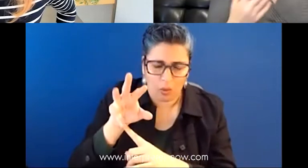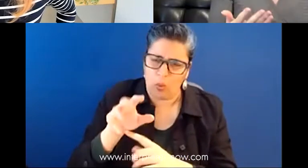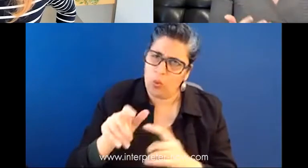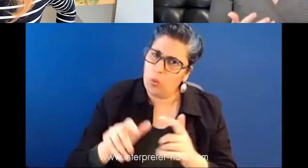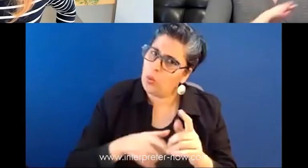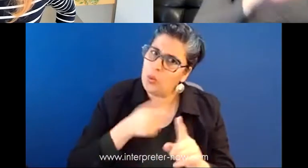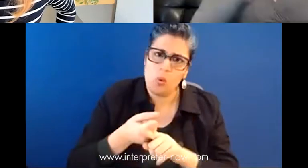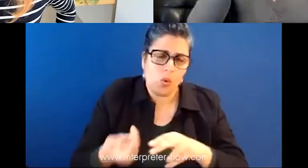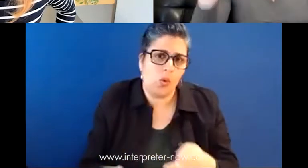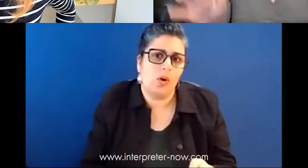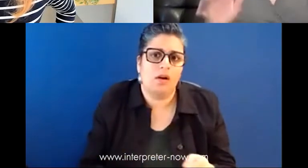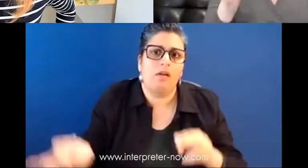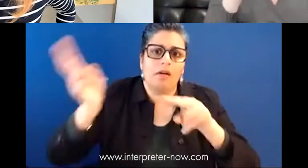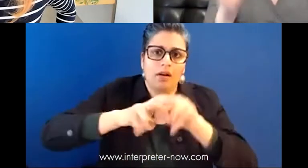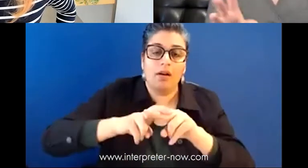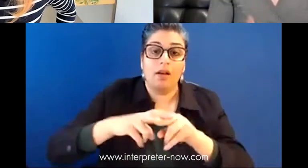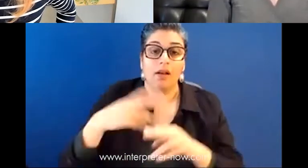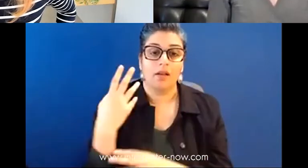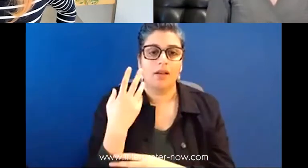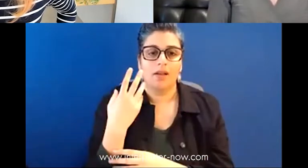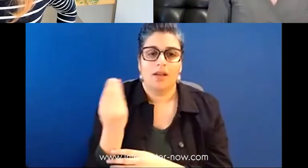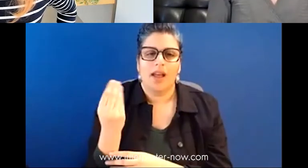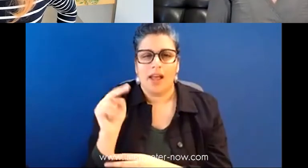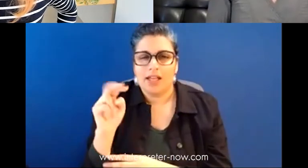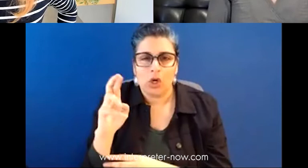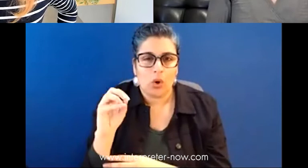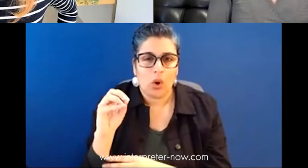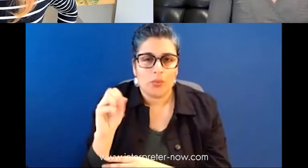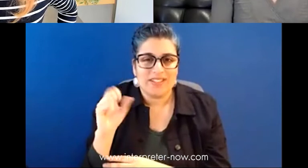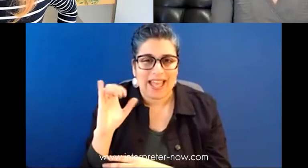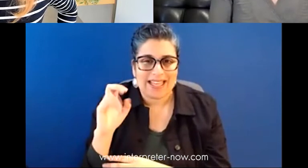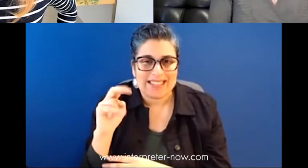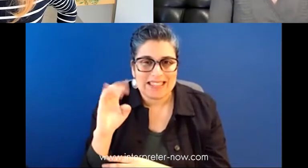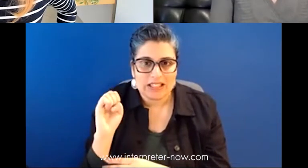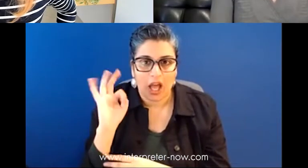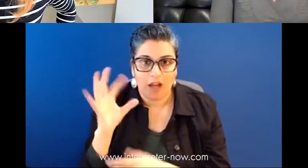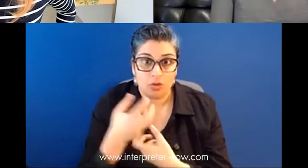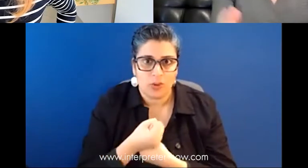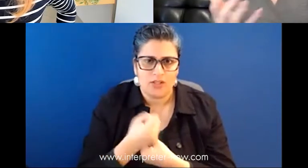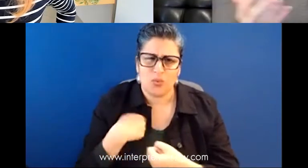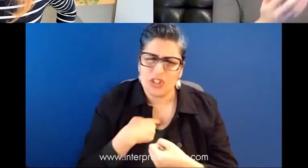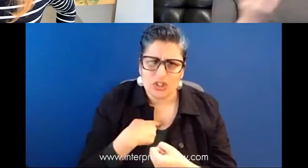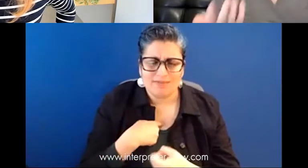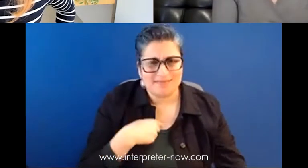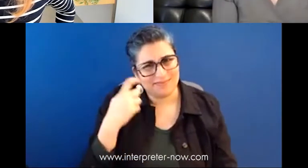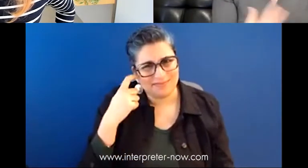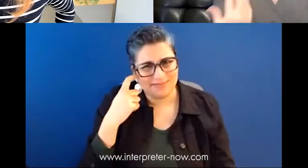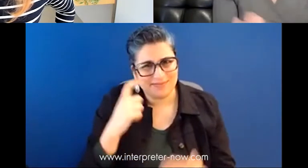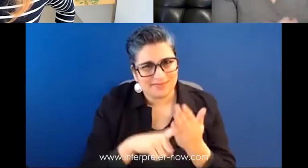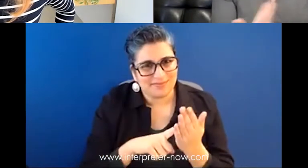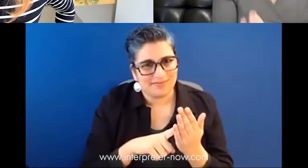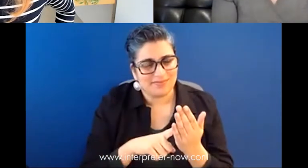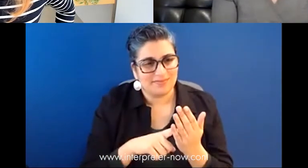it's something we should, even outside of the neuroscience of trust, we should be very thoughtful about how do we make certain that we're